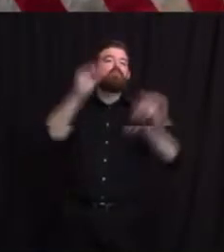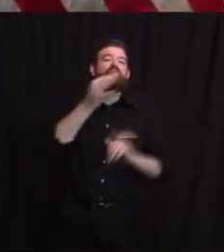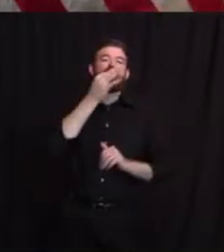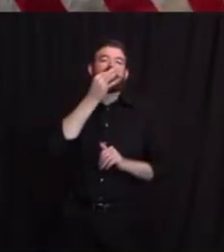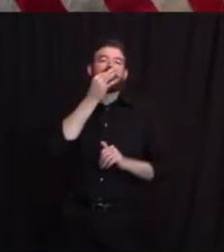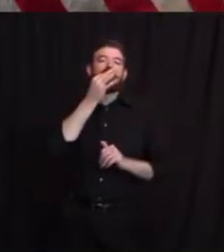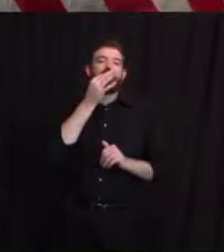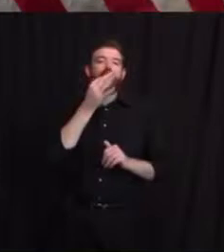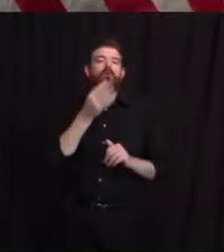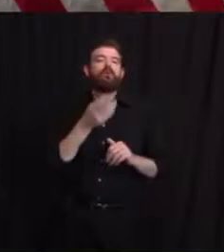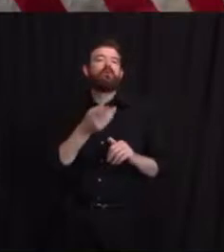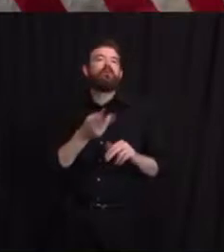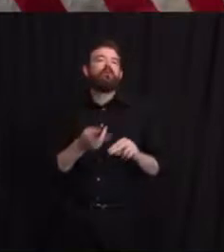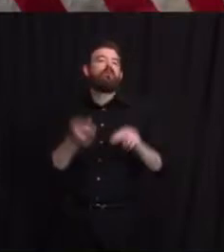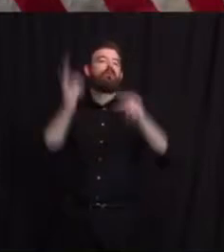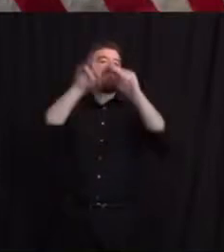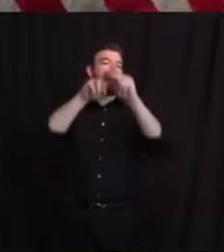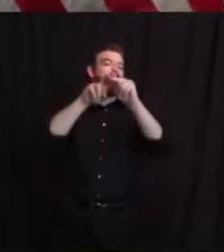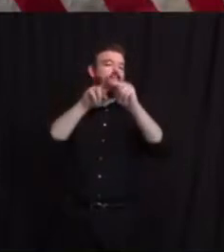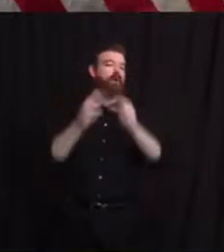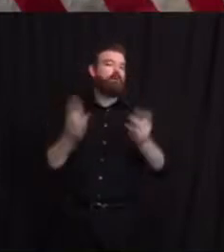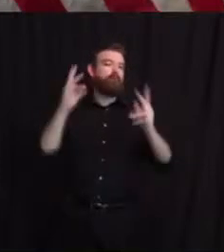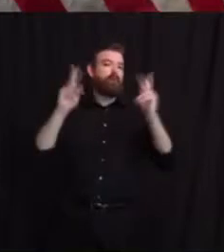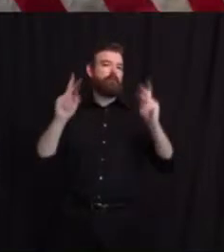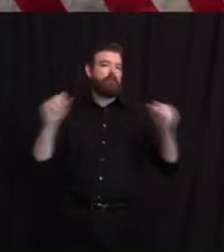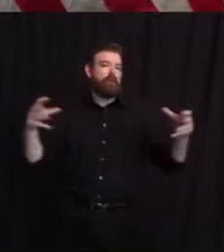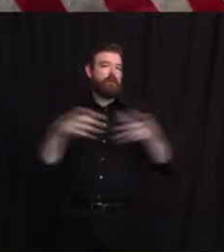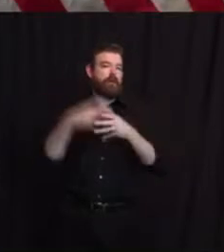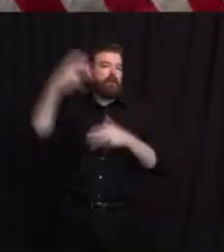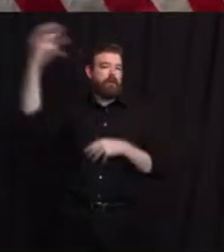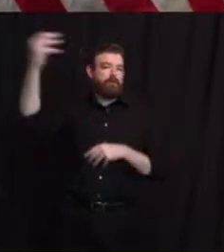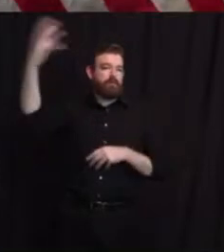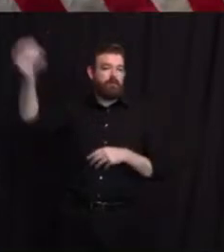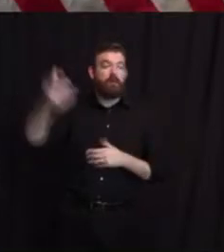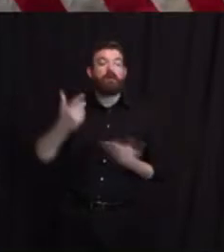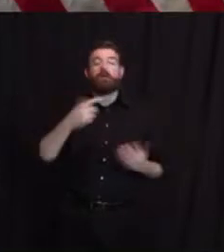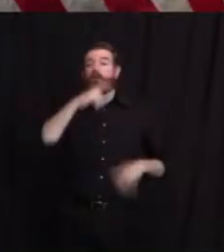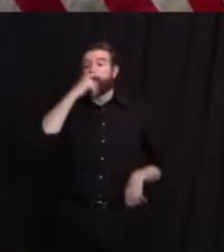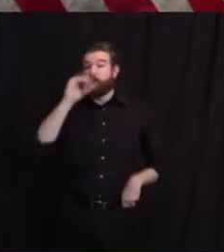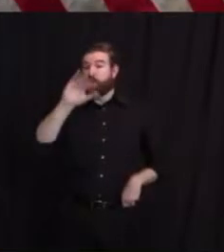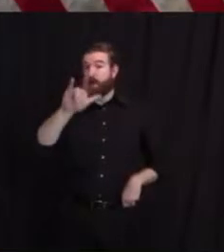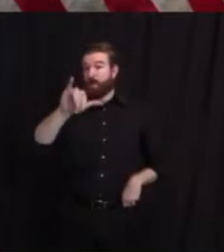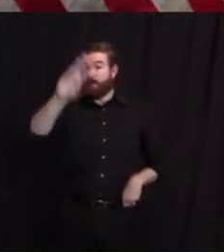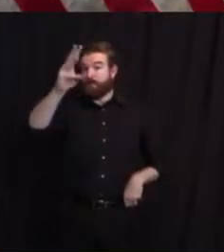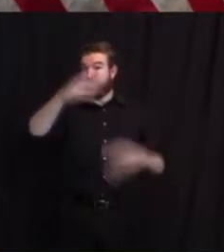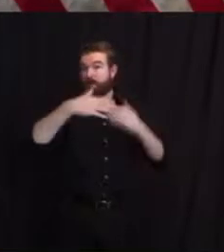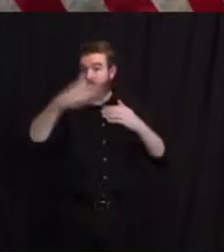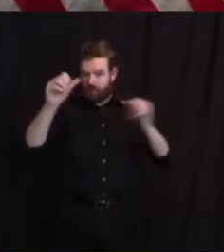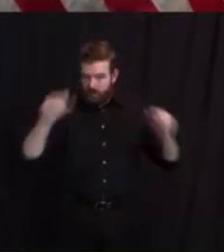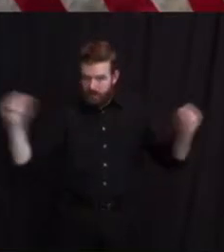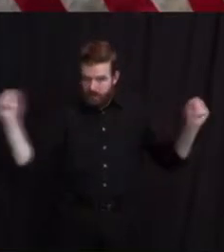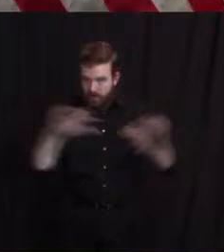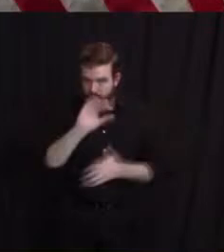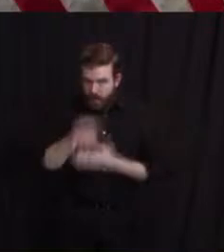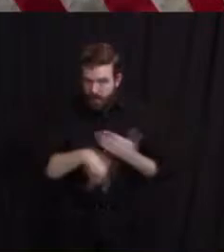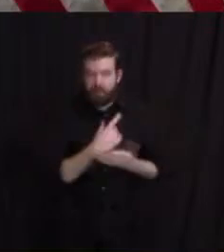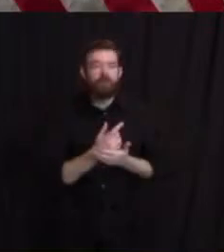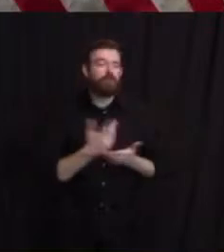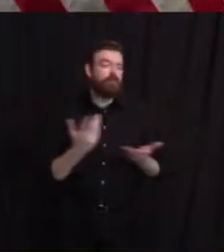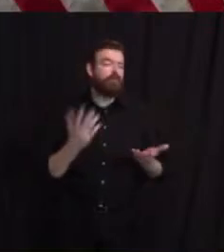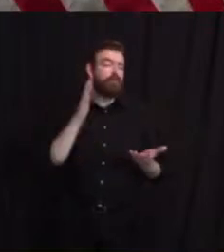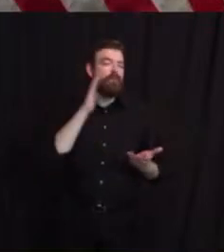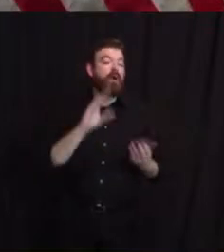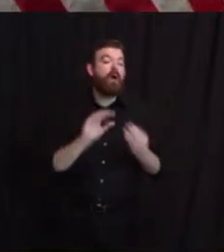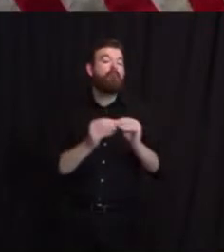outside, I would hope that number goes up as long as Judy and her team with Ed and others continue to say that the metrics are going in the right